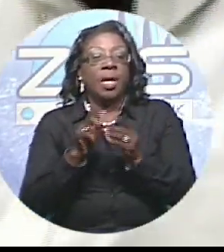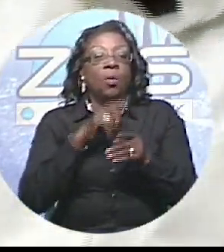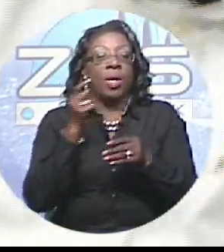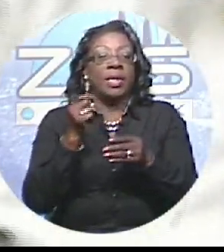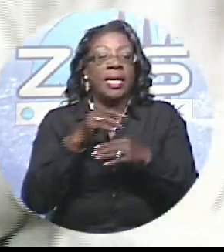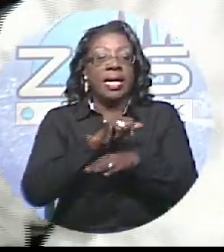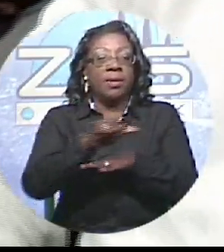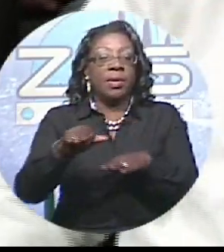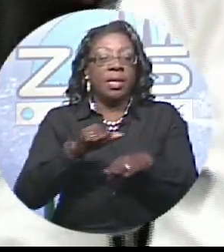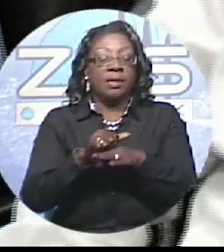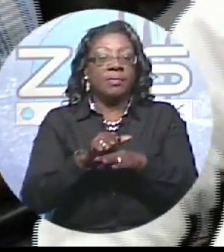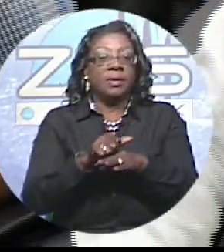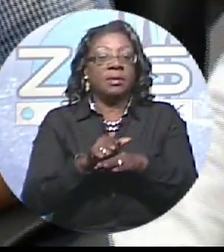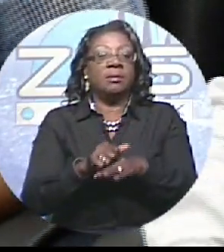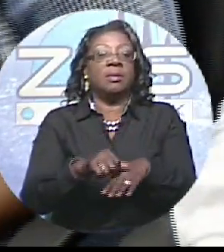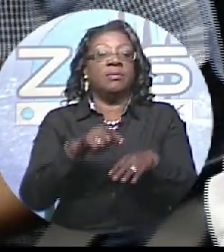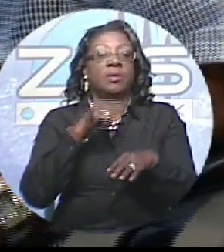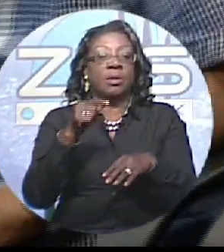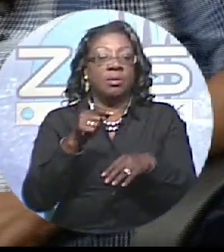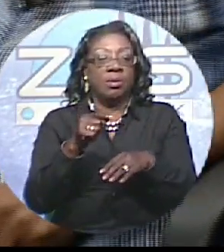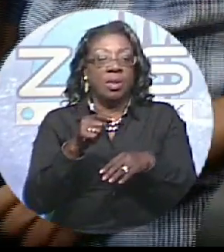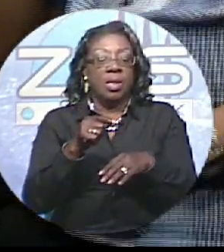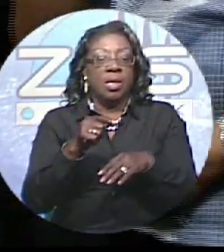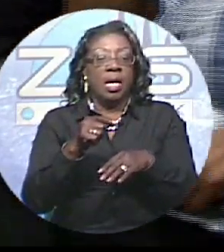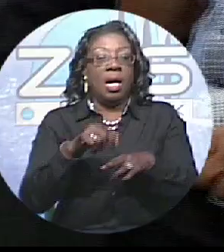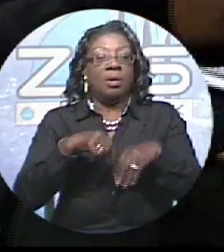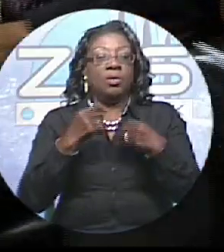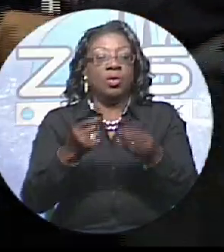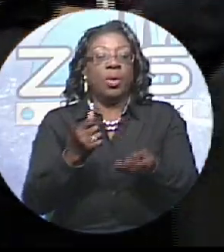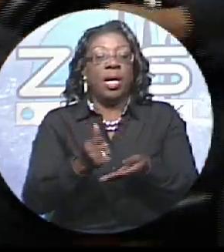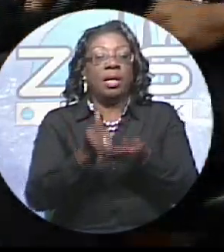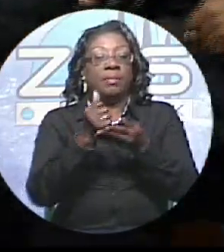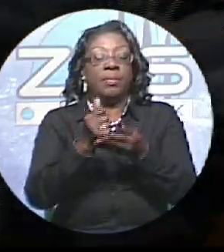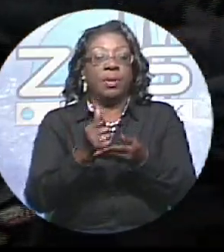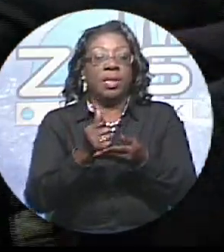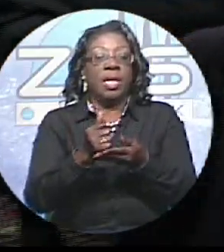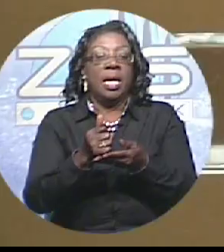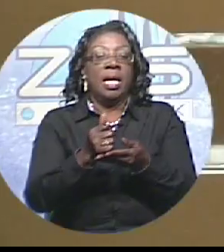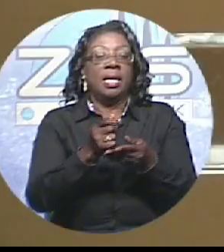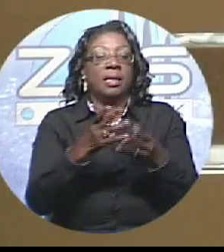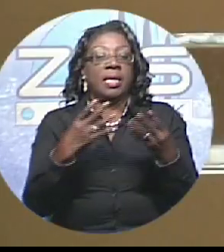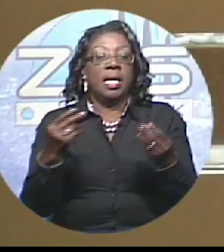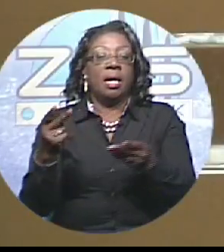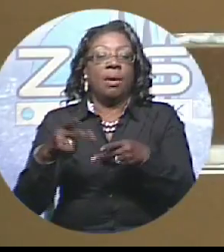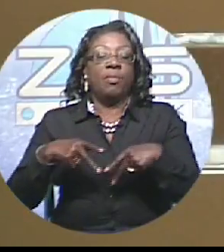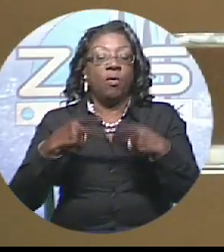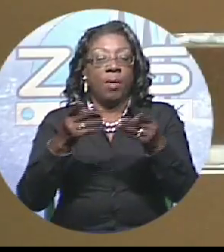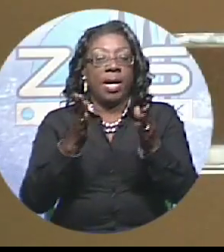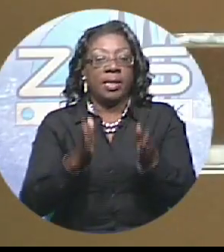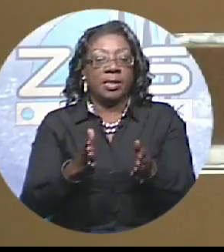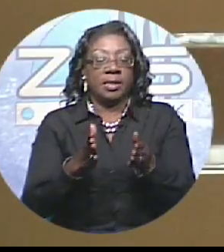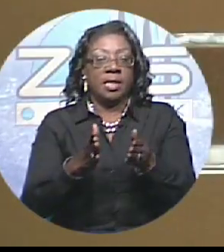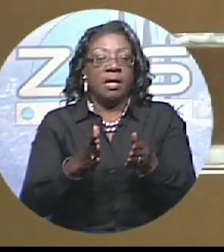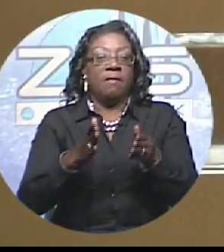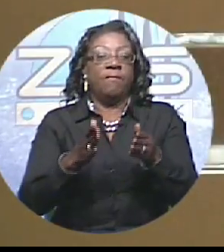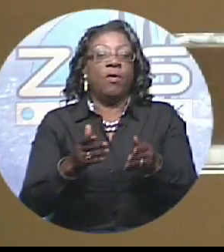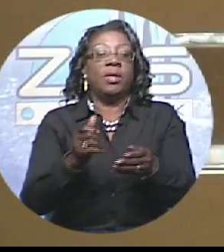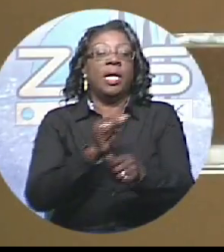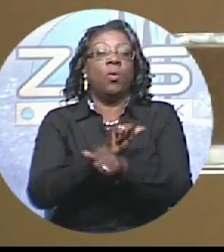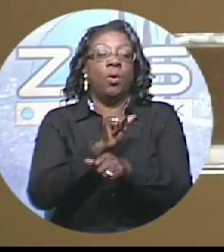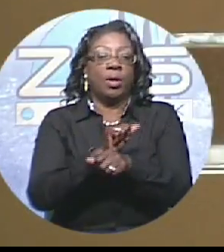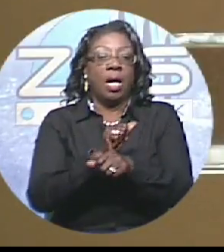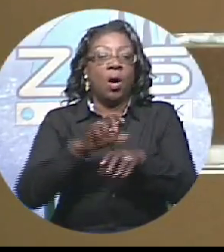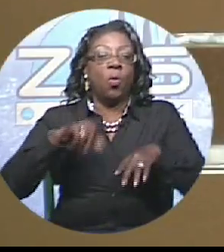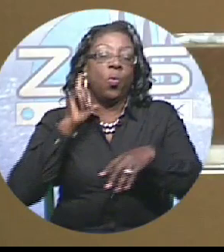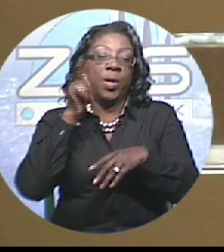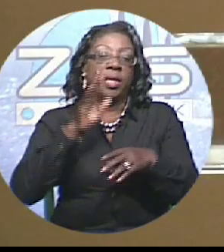capitation, which is the predetermined rate that would reimburse healthcare providers for rendered services. On Saturday, Minister of